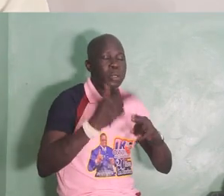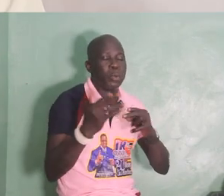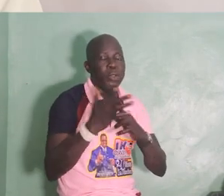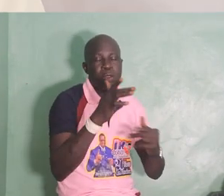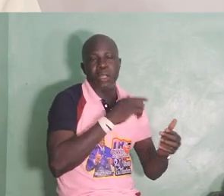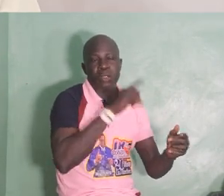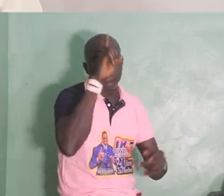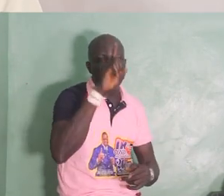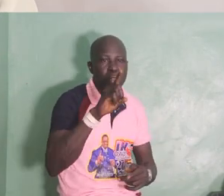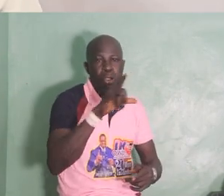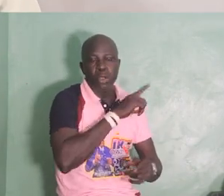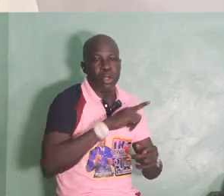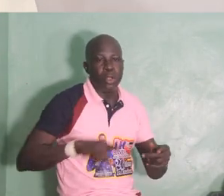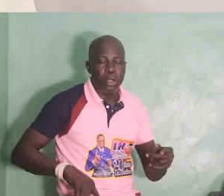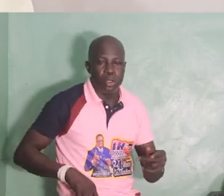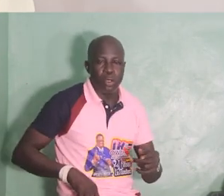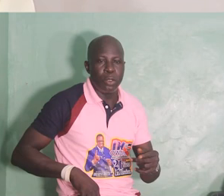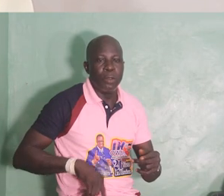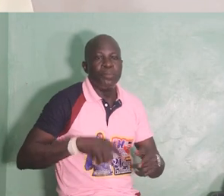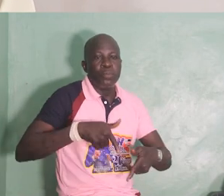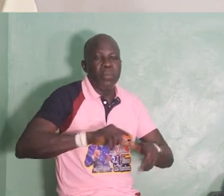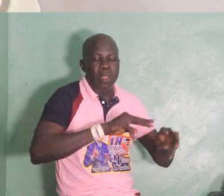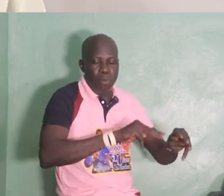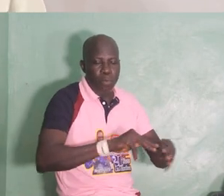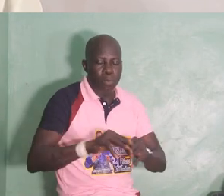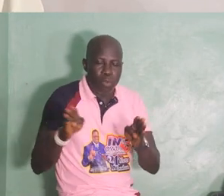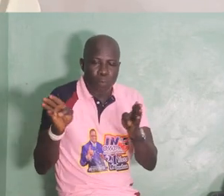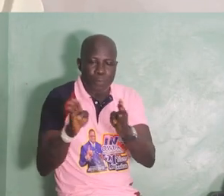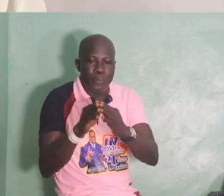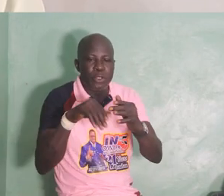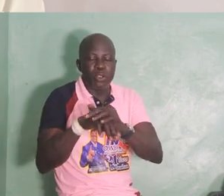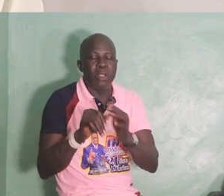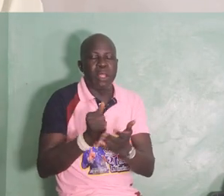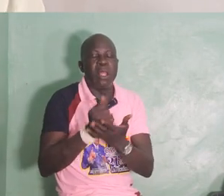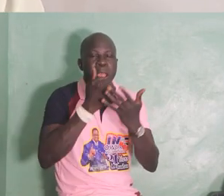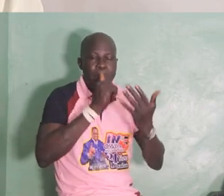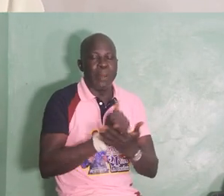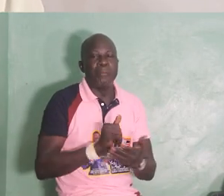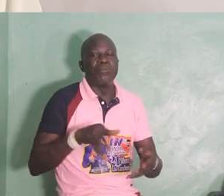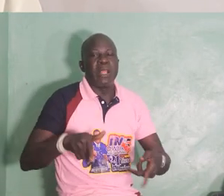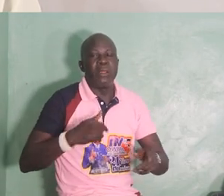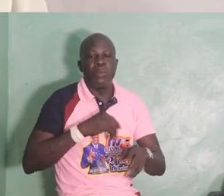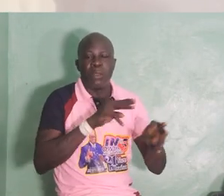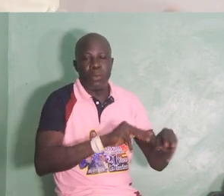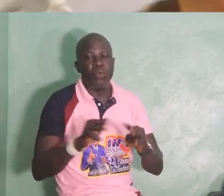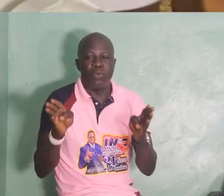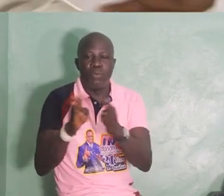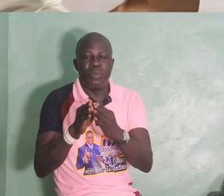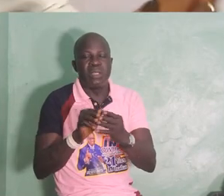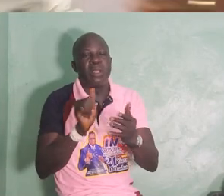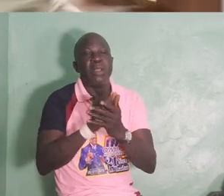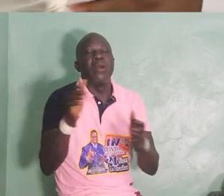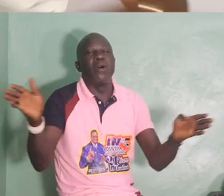Call the name of Jesus was Lord. Let me be benefactor that I will meet. Benefactor and helper that I